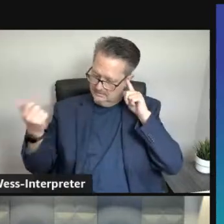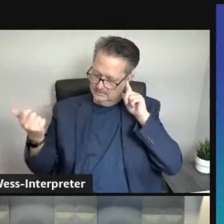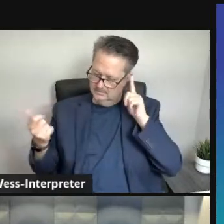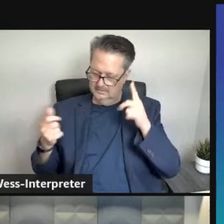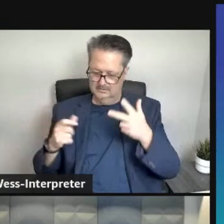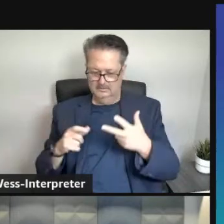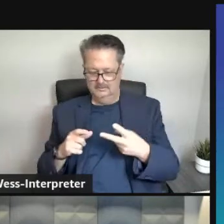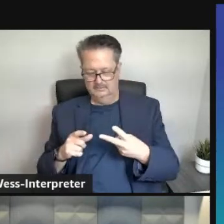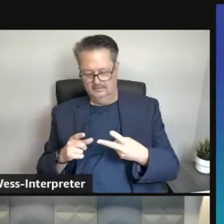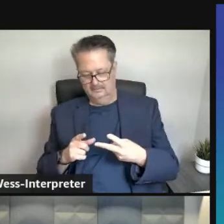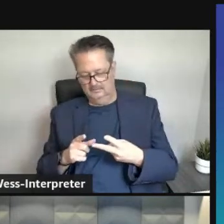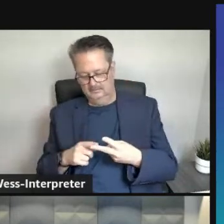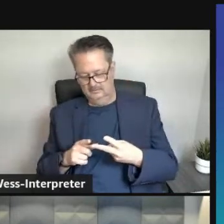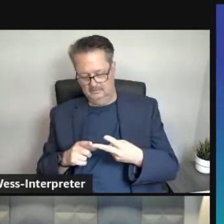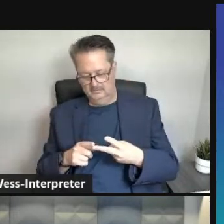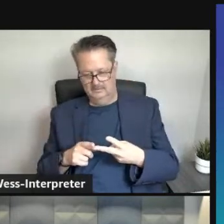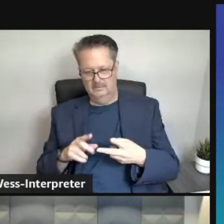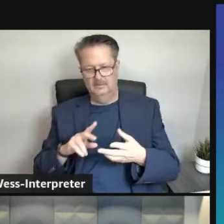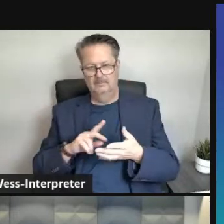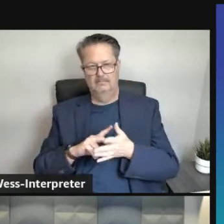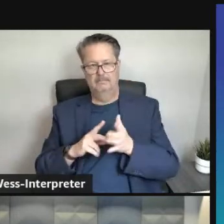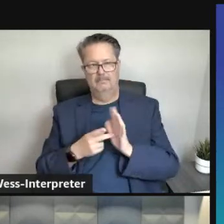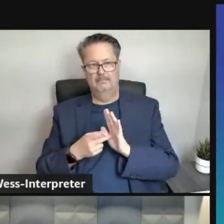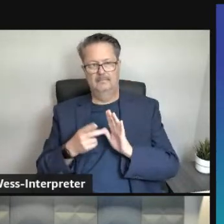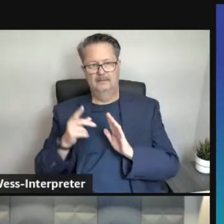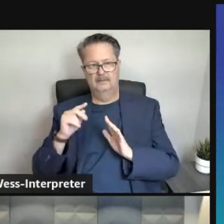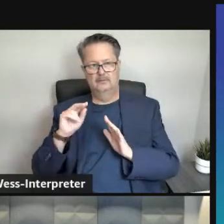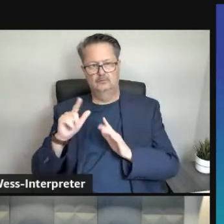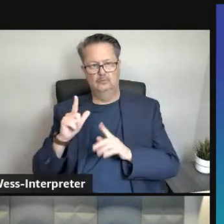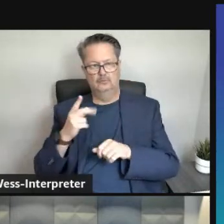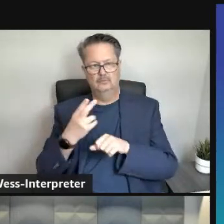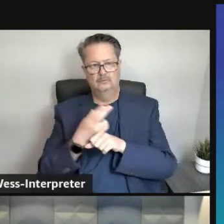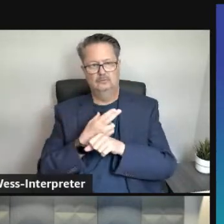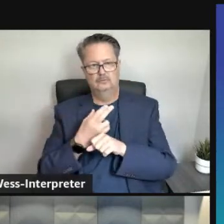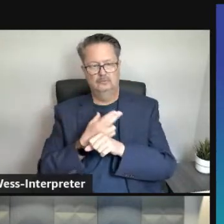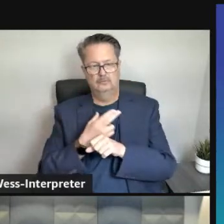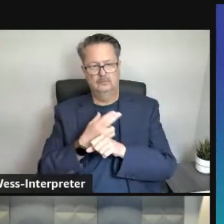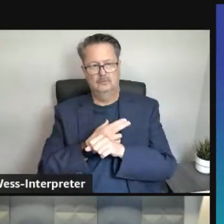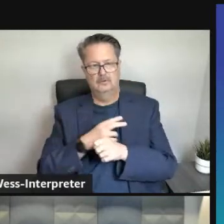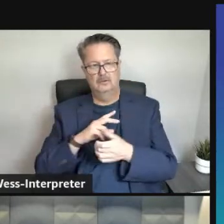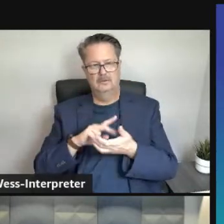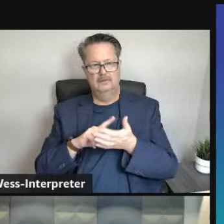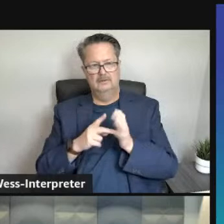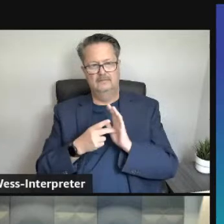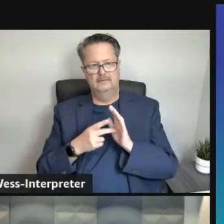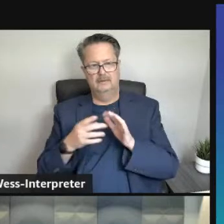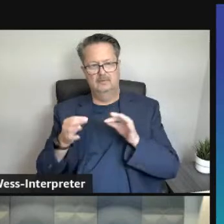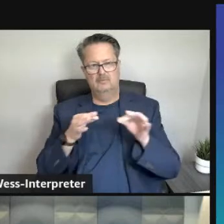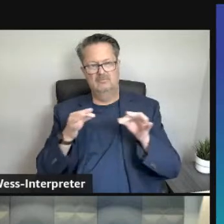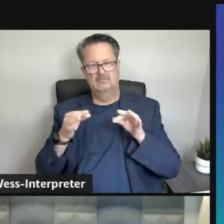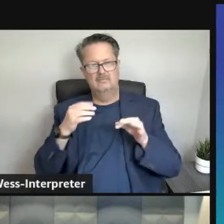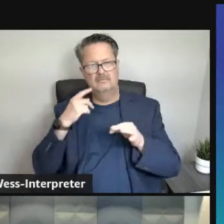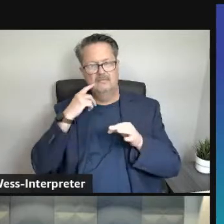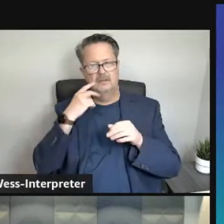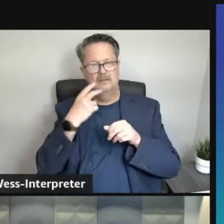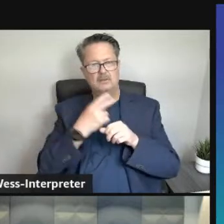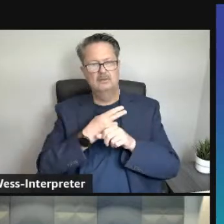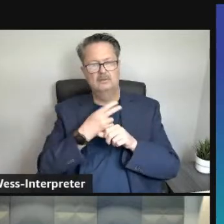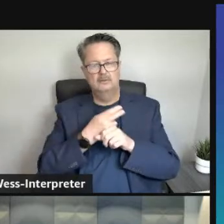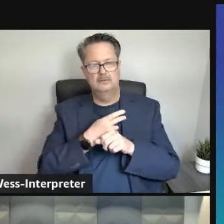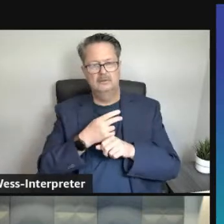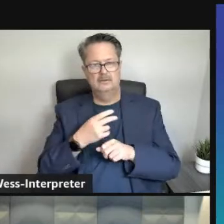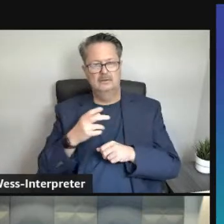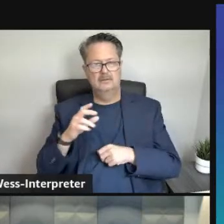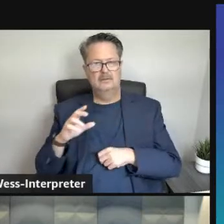Kubernetes native means that the tool allows defining workflows by using YAML manifest, which is easier